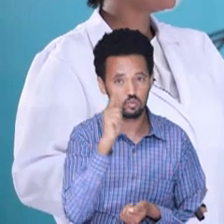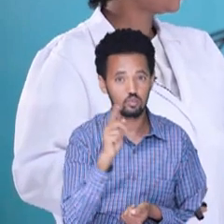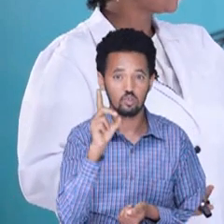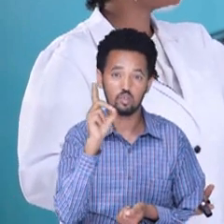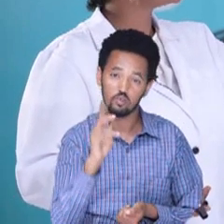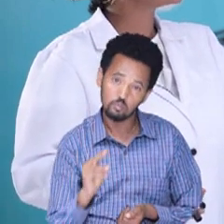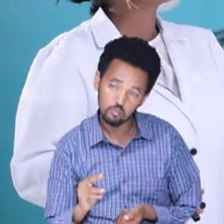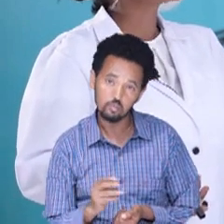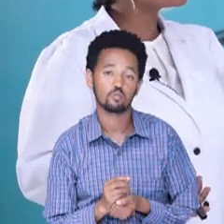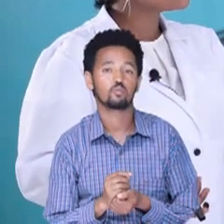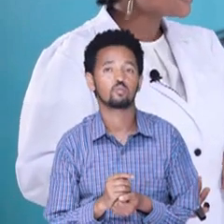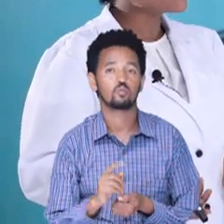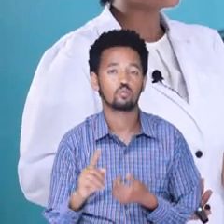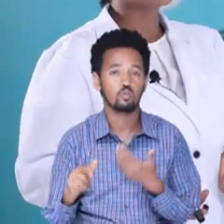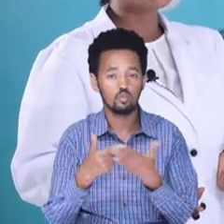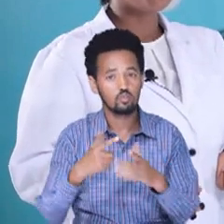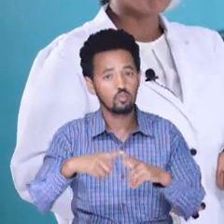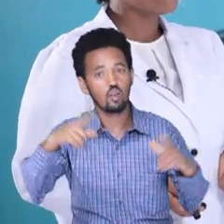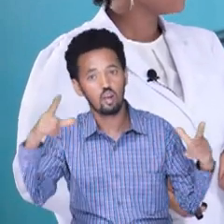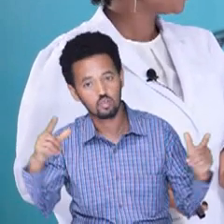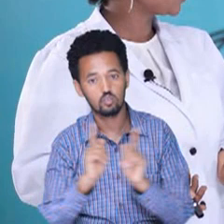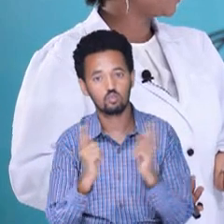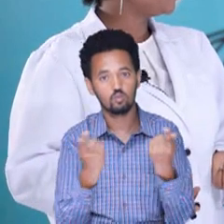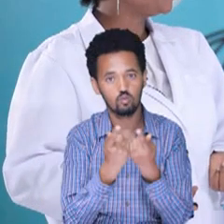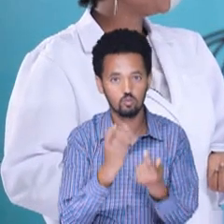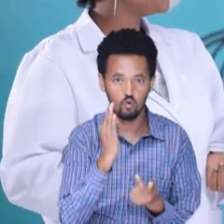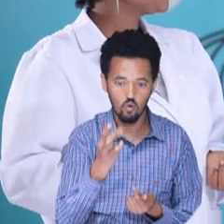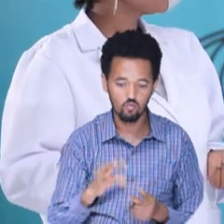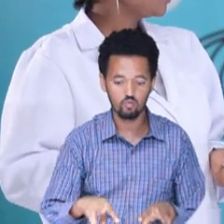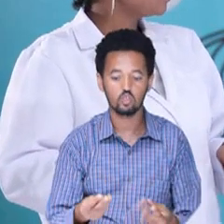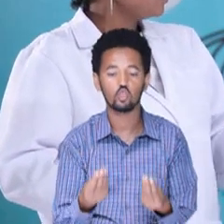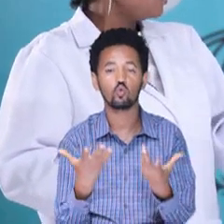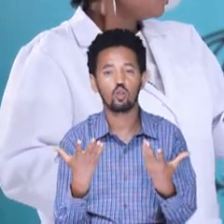iron. It is the largest group of soil.